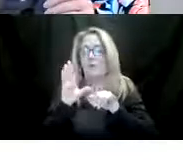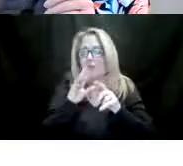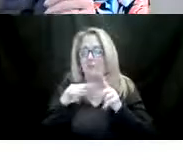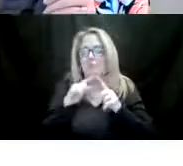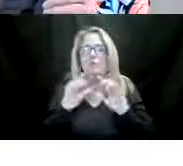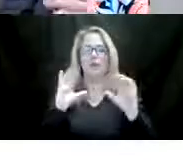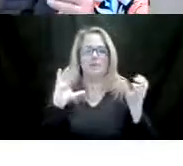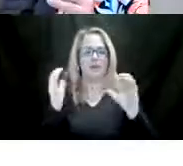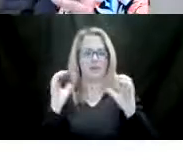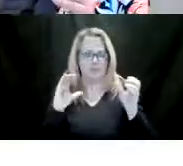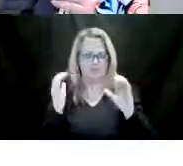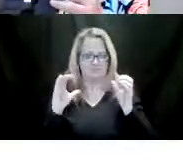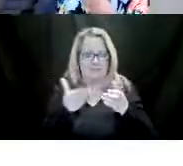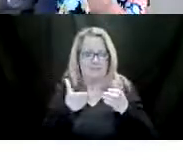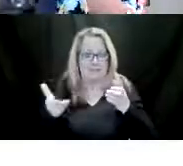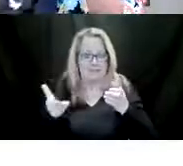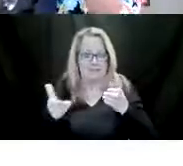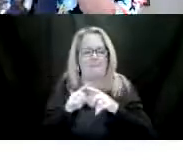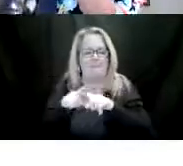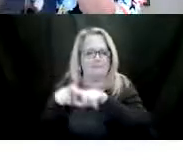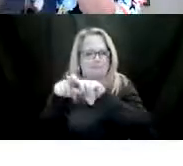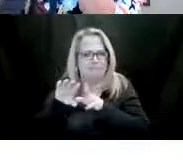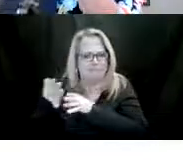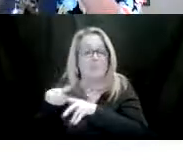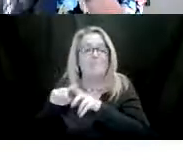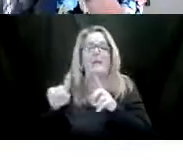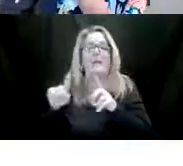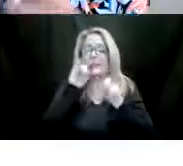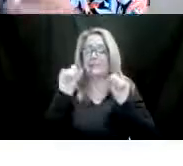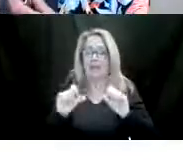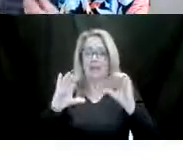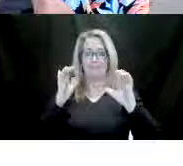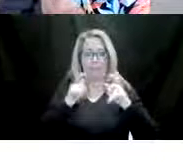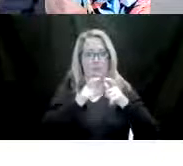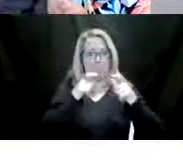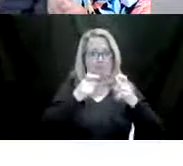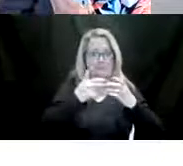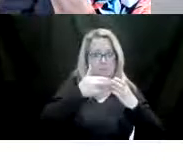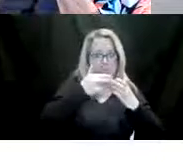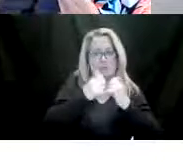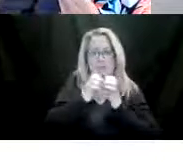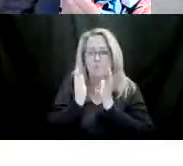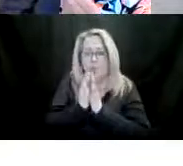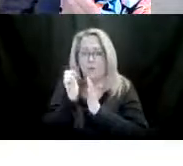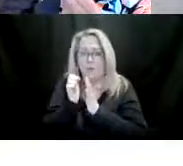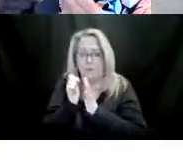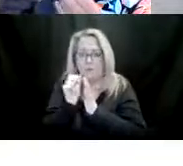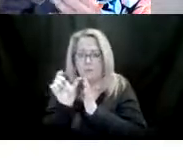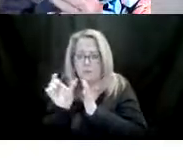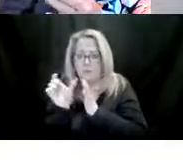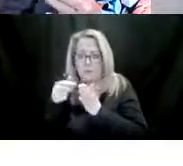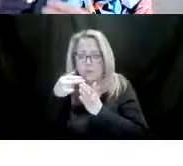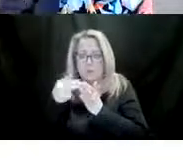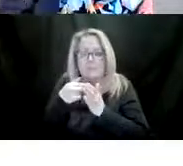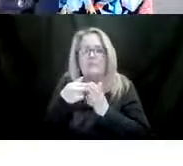pretty soon, but the kids then can compare a larger spoon with a smaller spoon, both the bowl of the